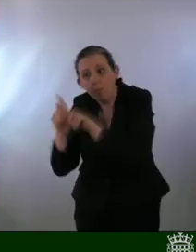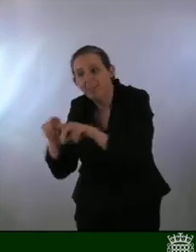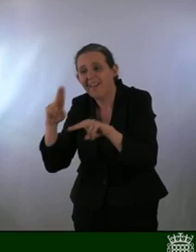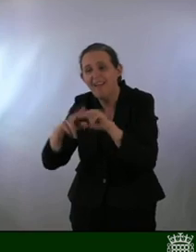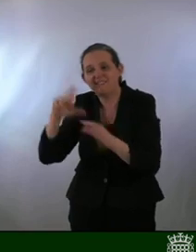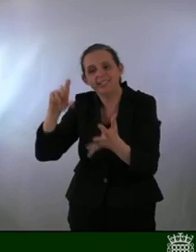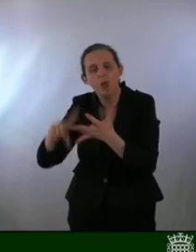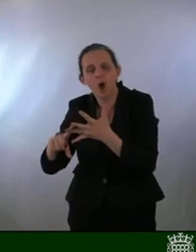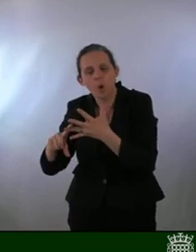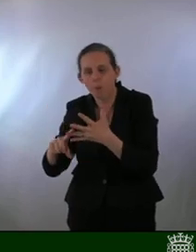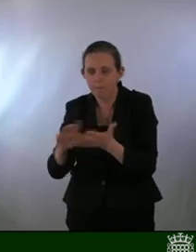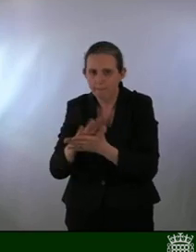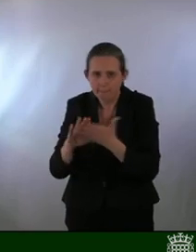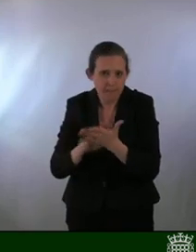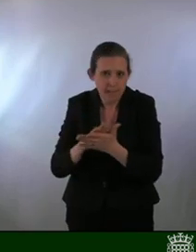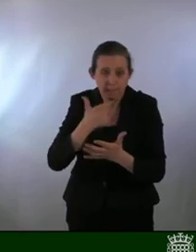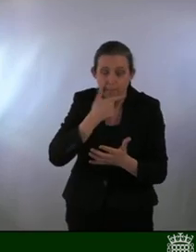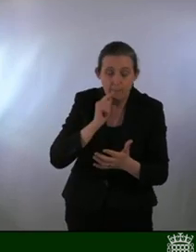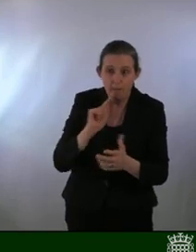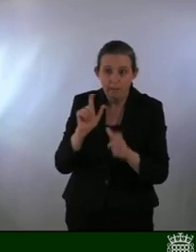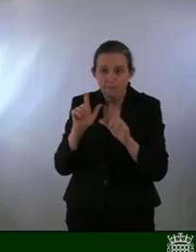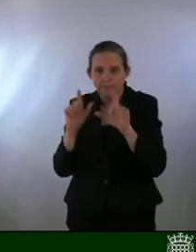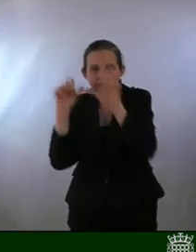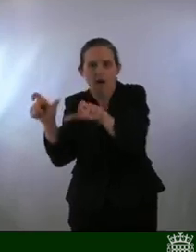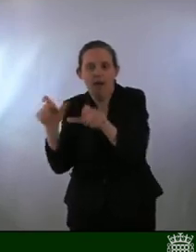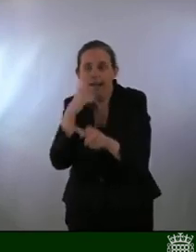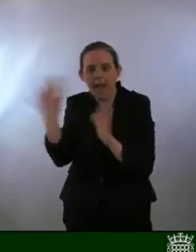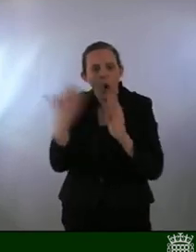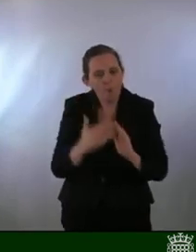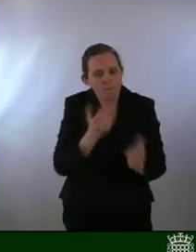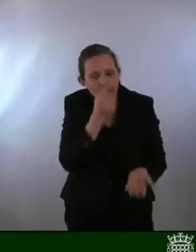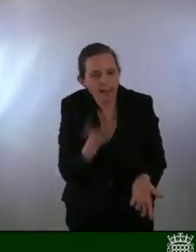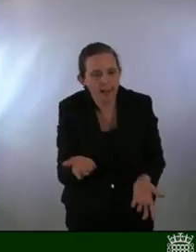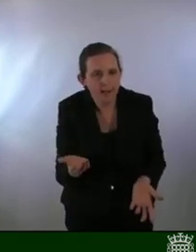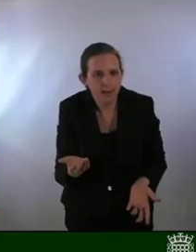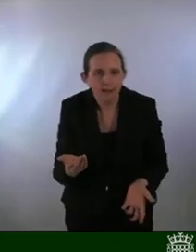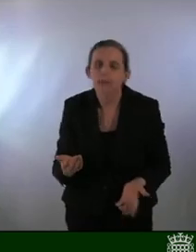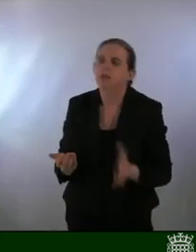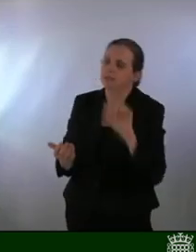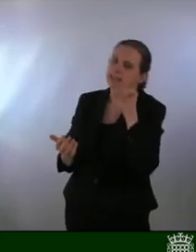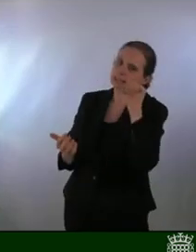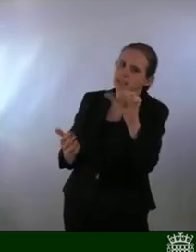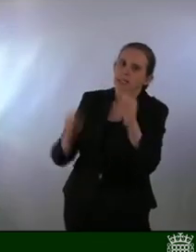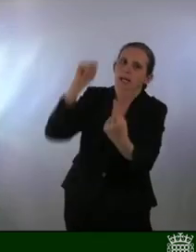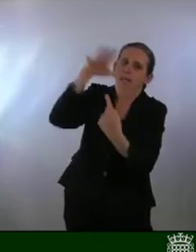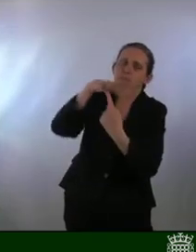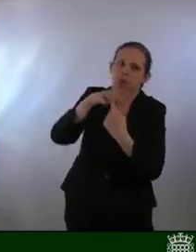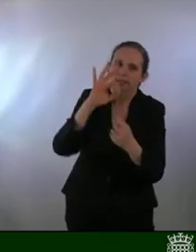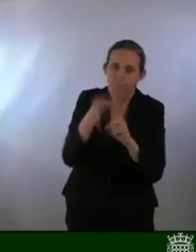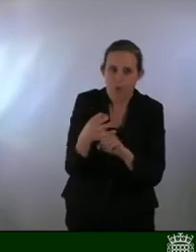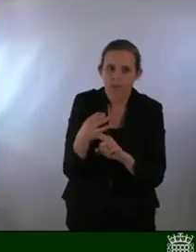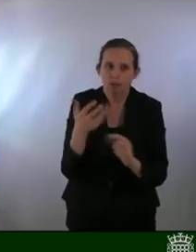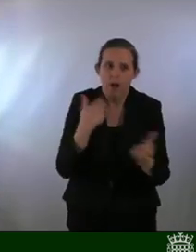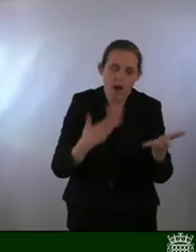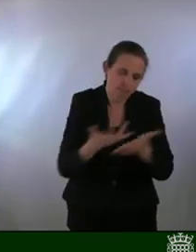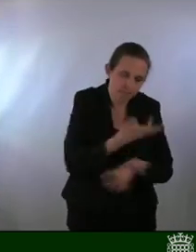stranded constituents in countries which have imposed flight bans can get home? Yes, that's an incredibly important point that I discuss regularly